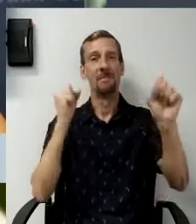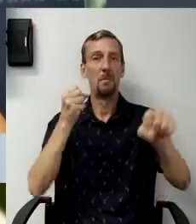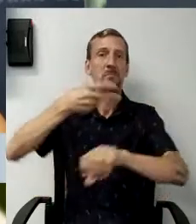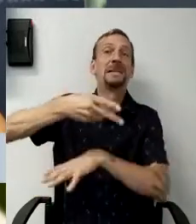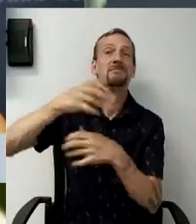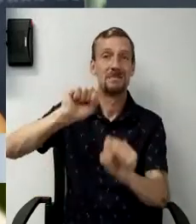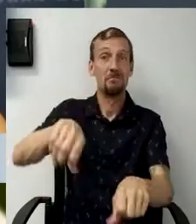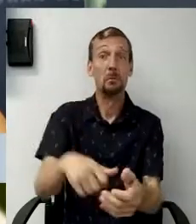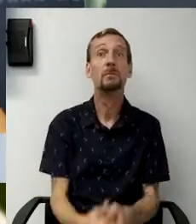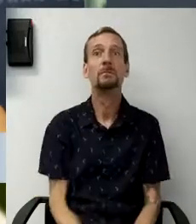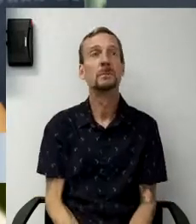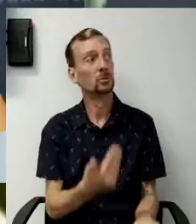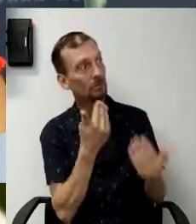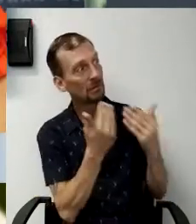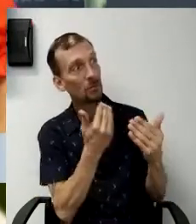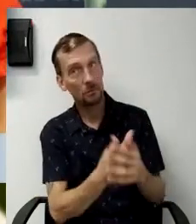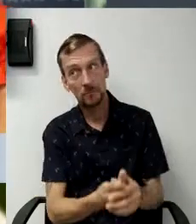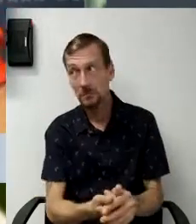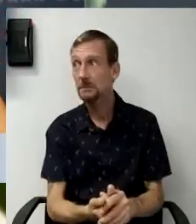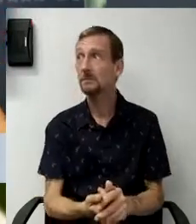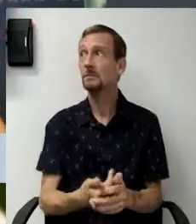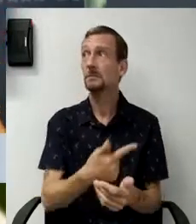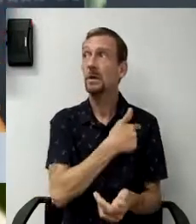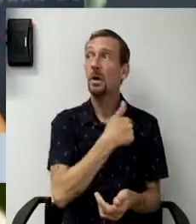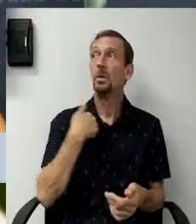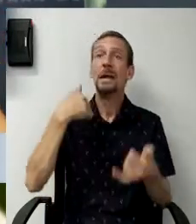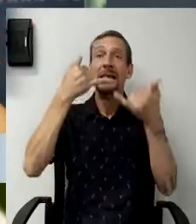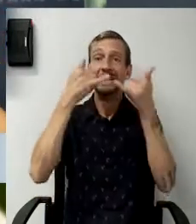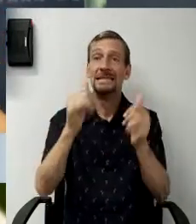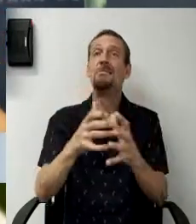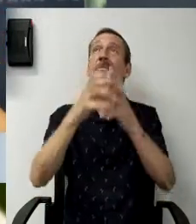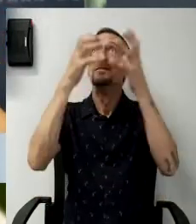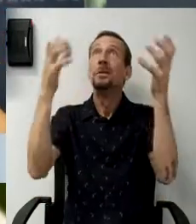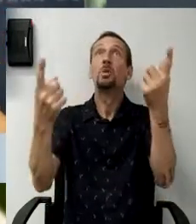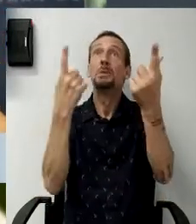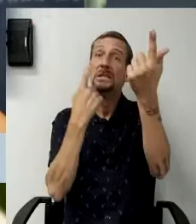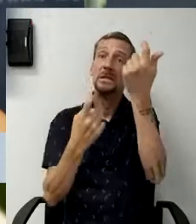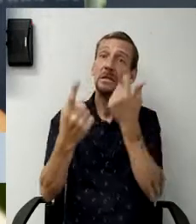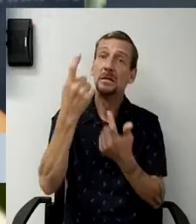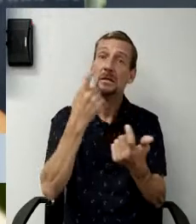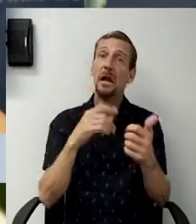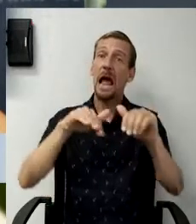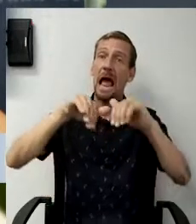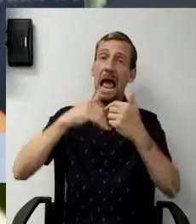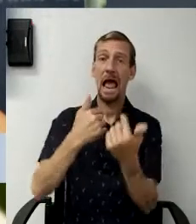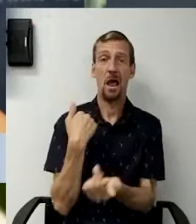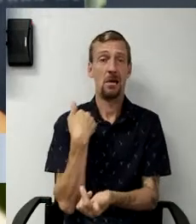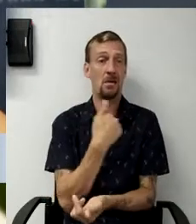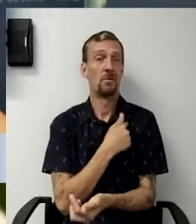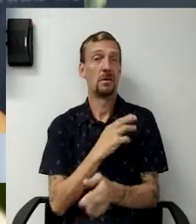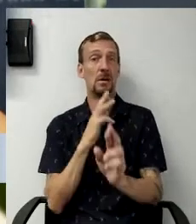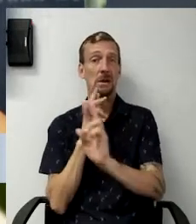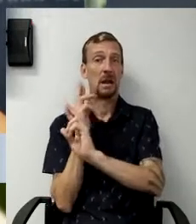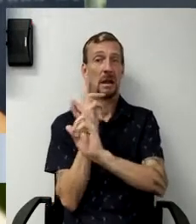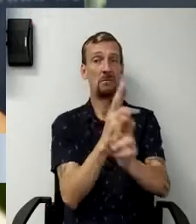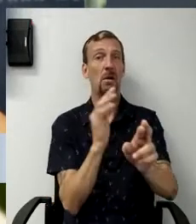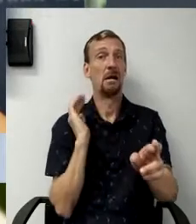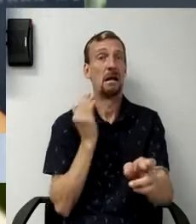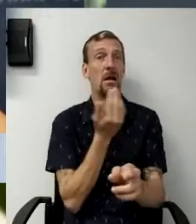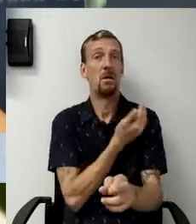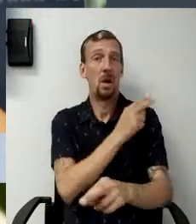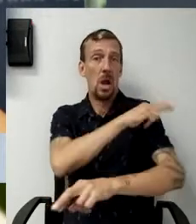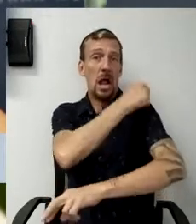it. Okay, thank you. We are still getting questioned about the way we are reporting our hospital